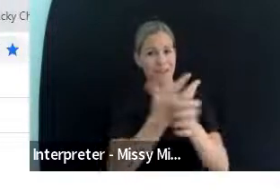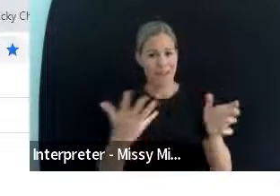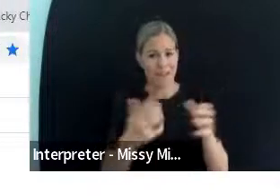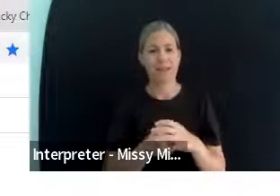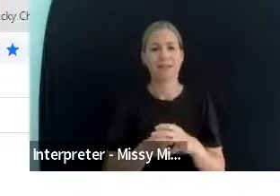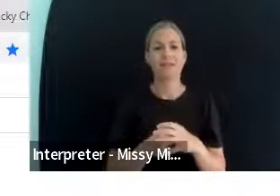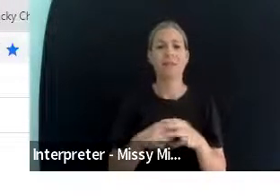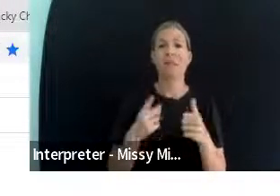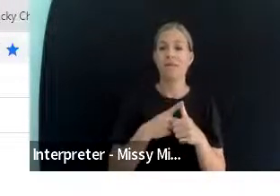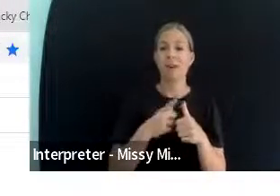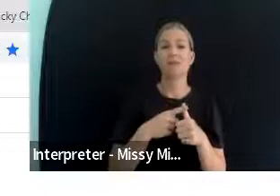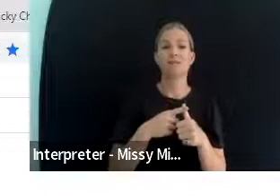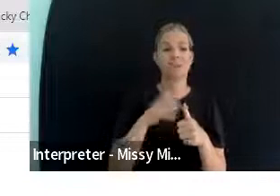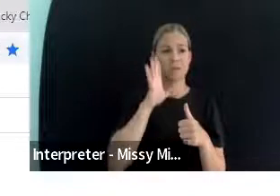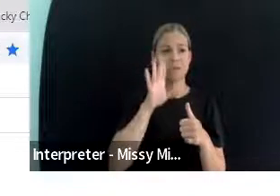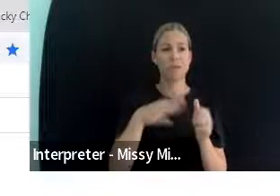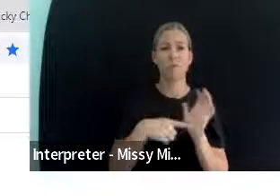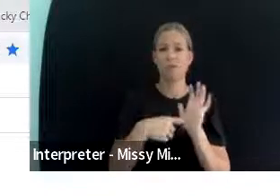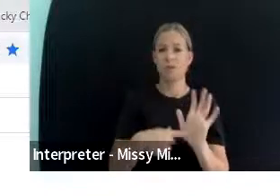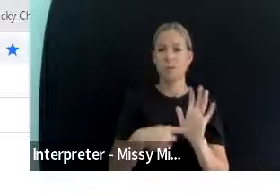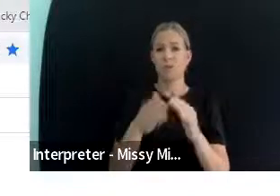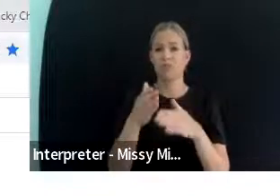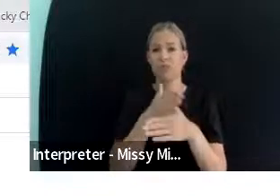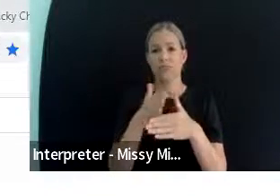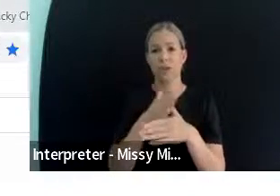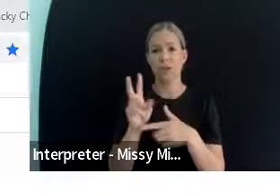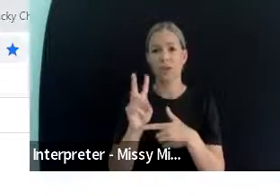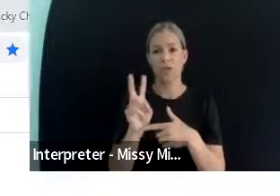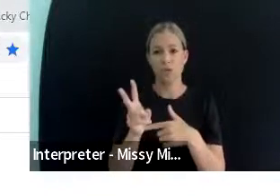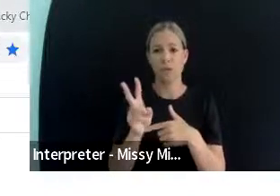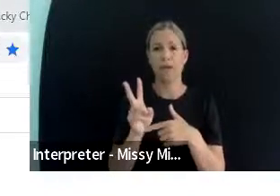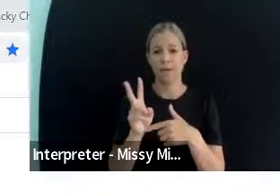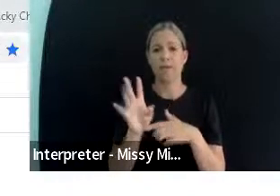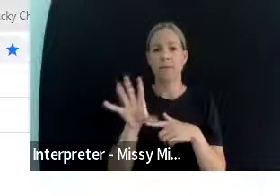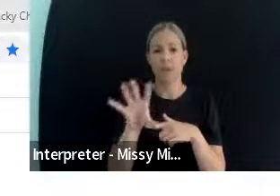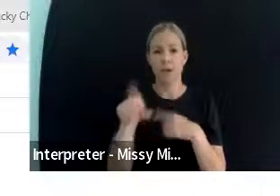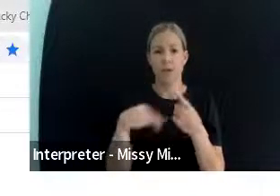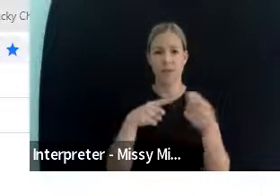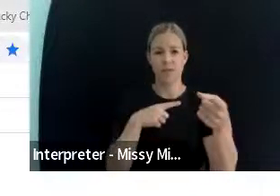video, which is an overview about it.